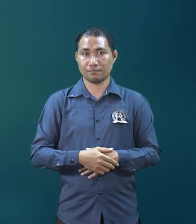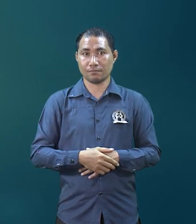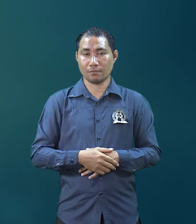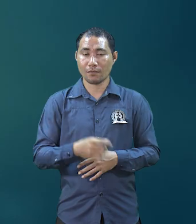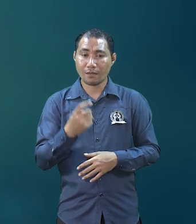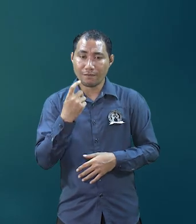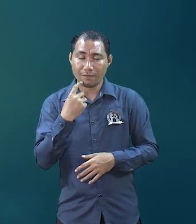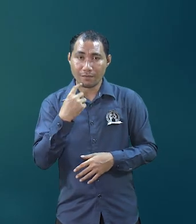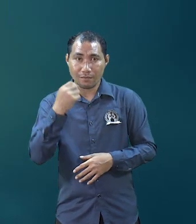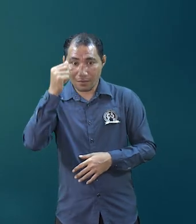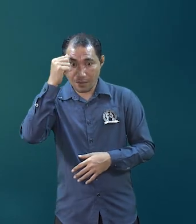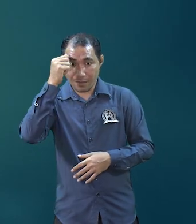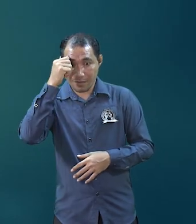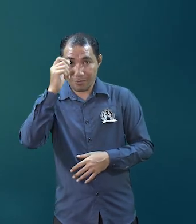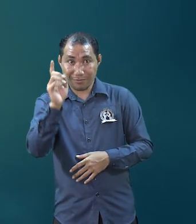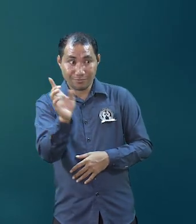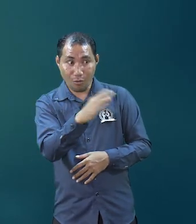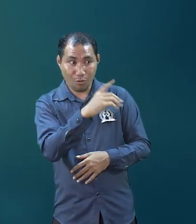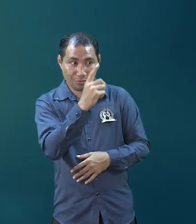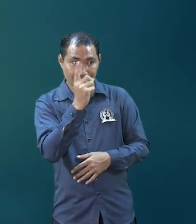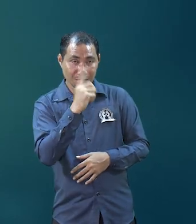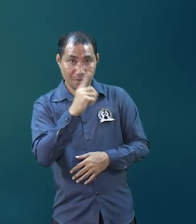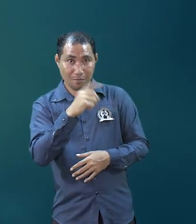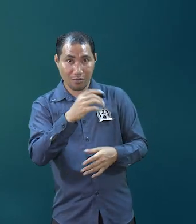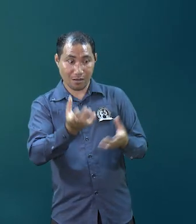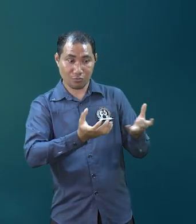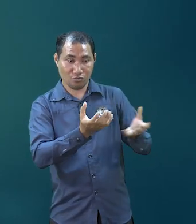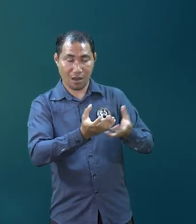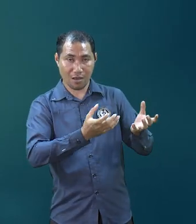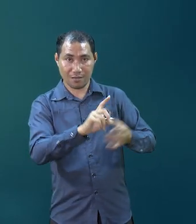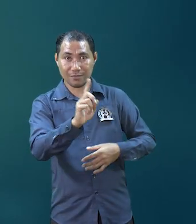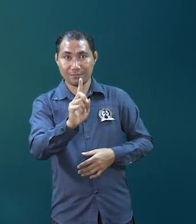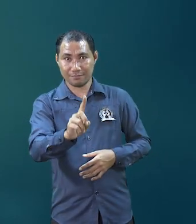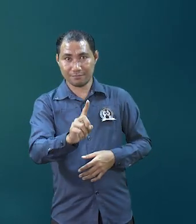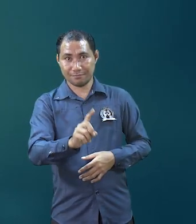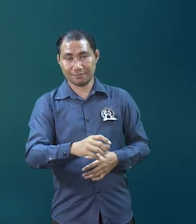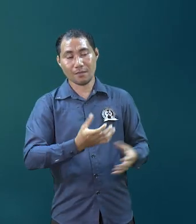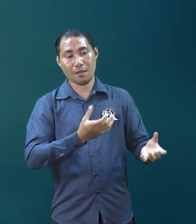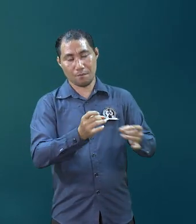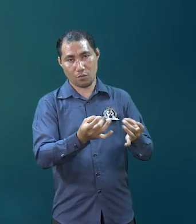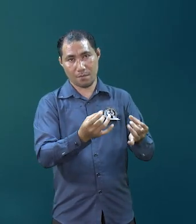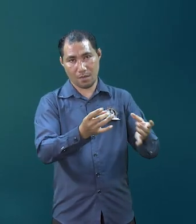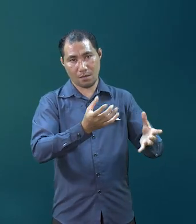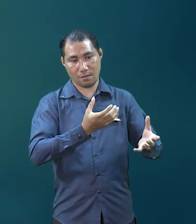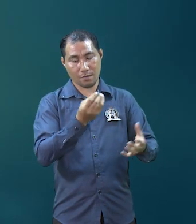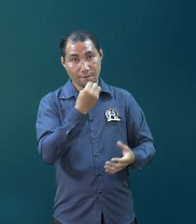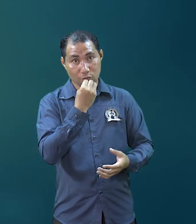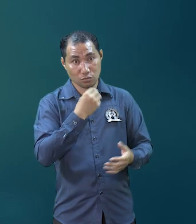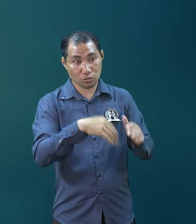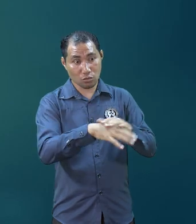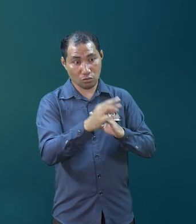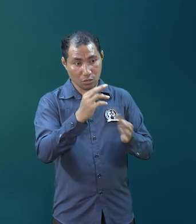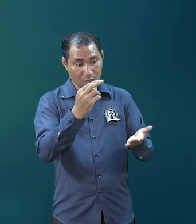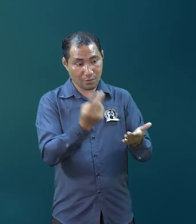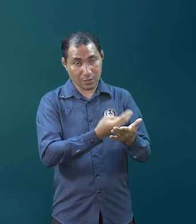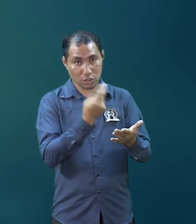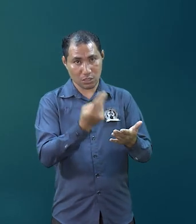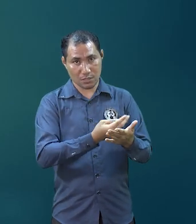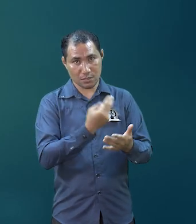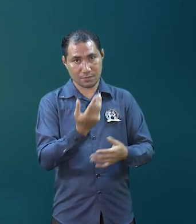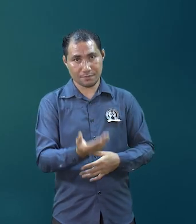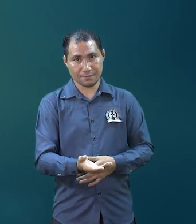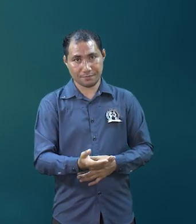Tilo ngo fia le wainga le kuka. E nafa malenga se no me ai se fale tal malo po se fale ainga.